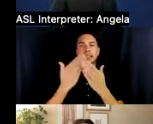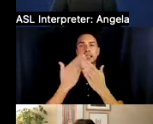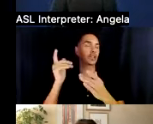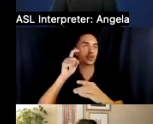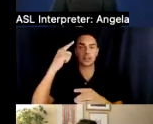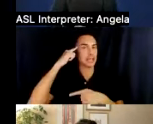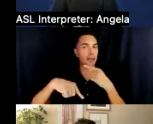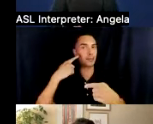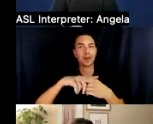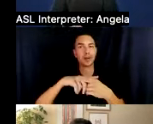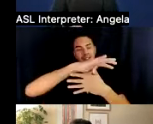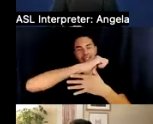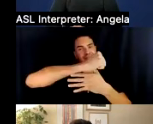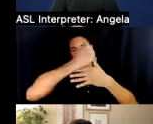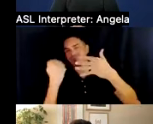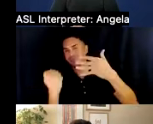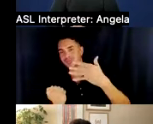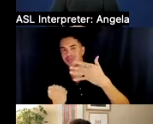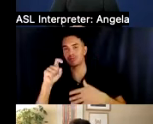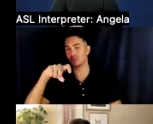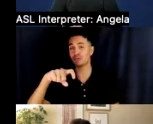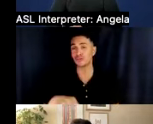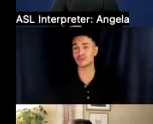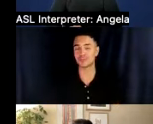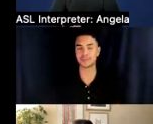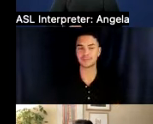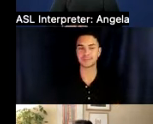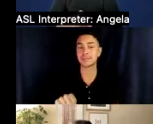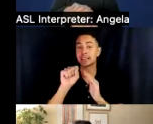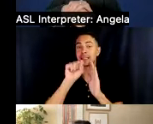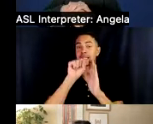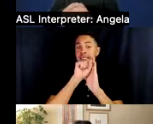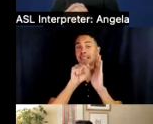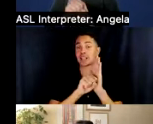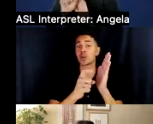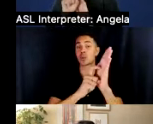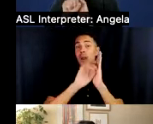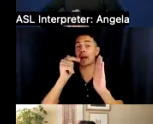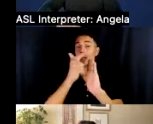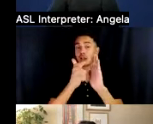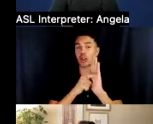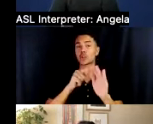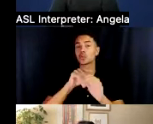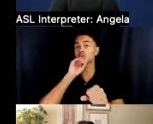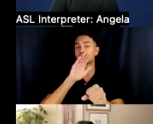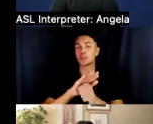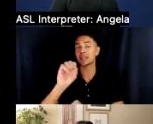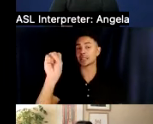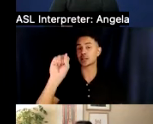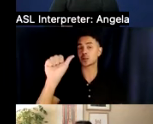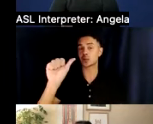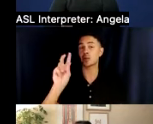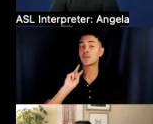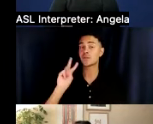should have to be worried about. So states are required by law to ensure that sexual assault victims